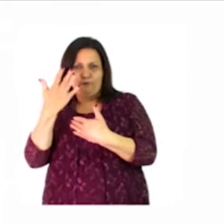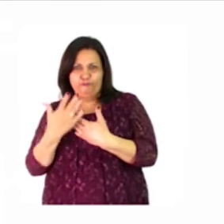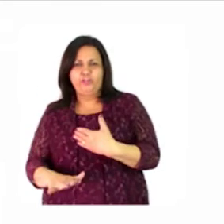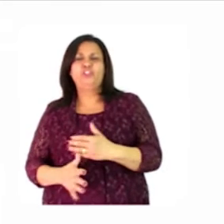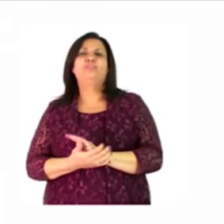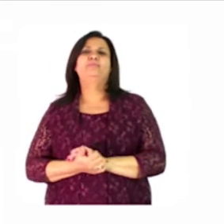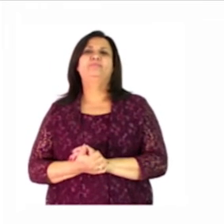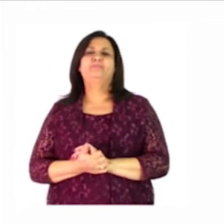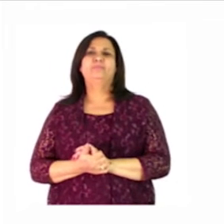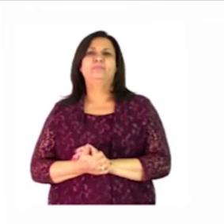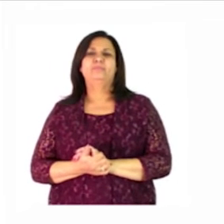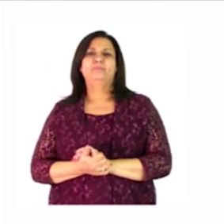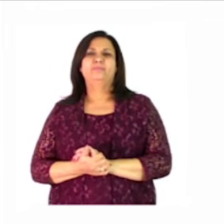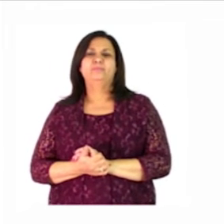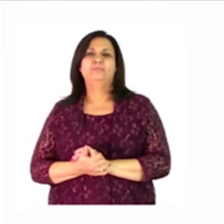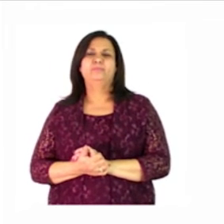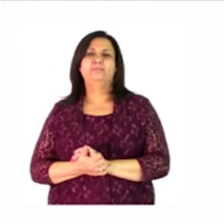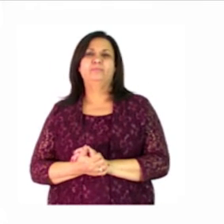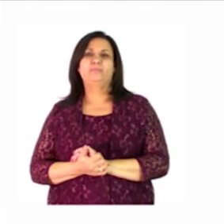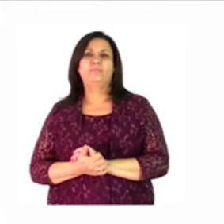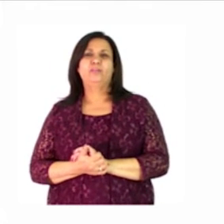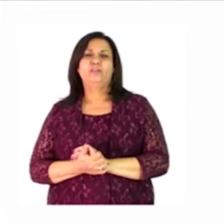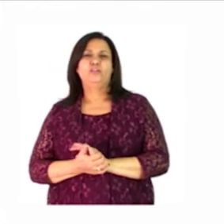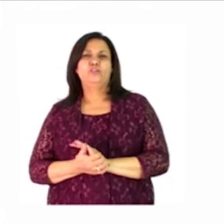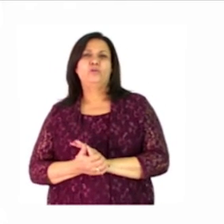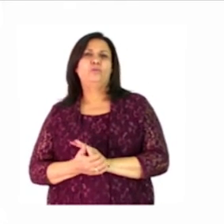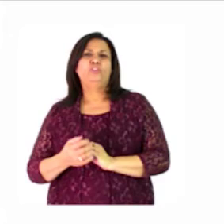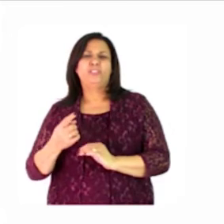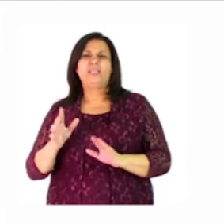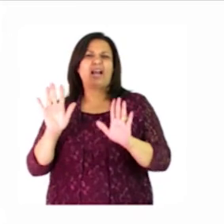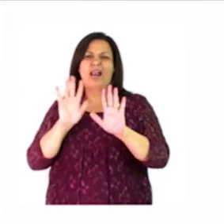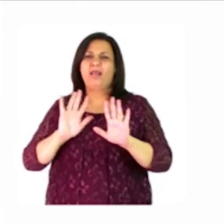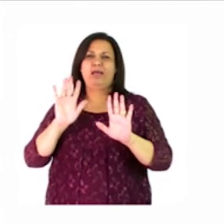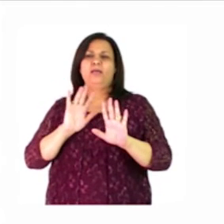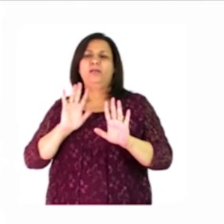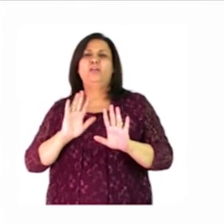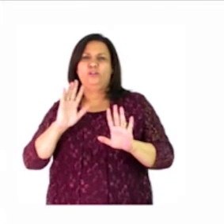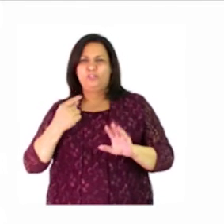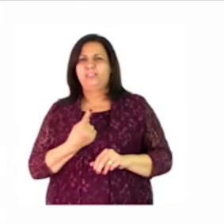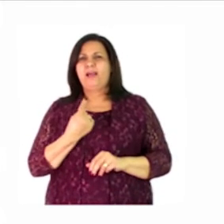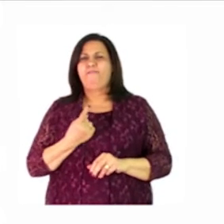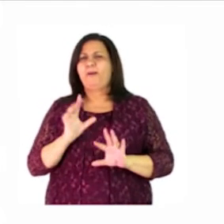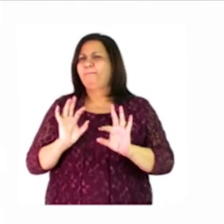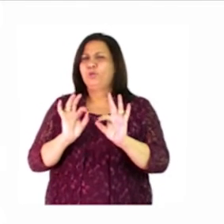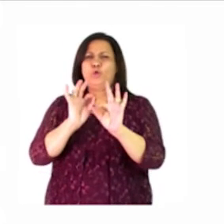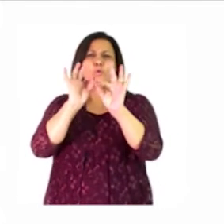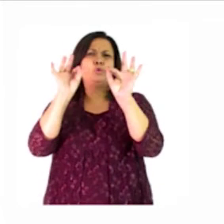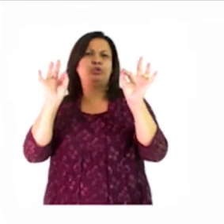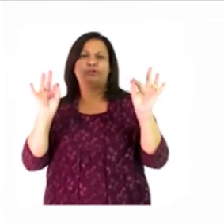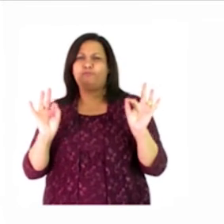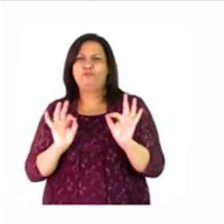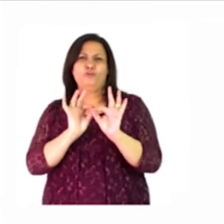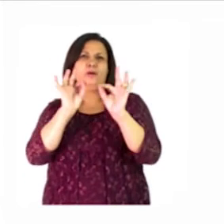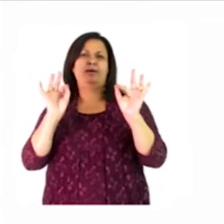completed. You may use different colors, be creative as much as you can, and have a lovely,